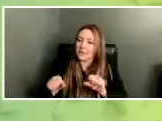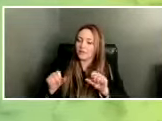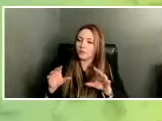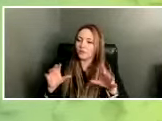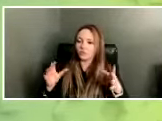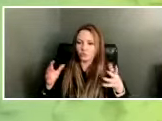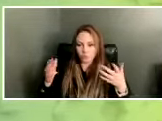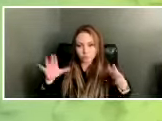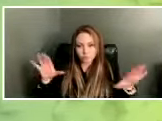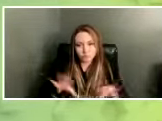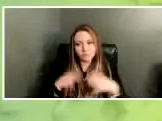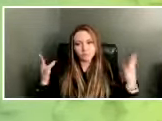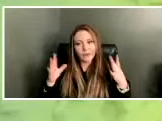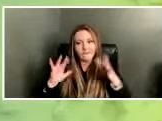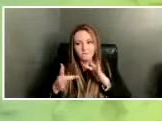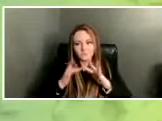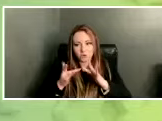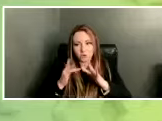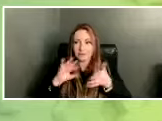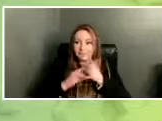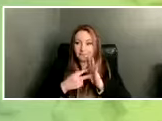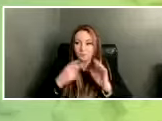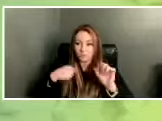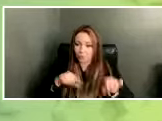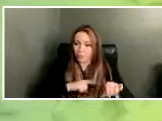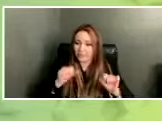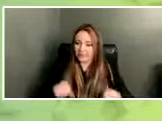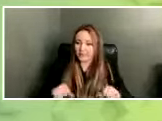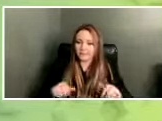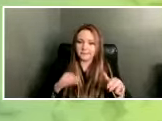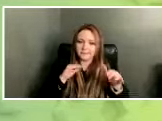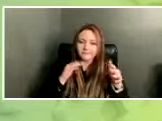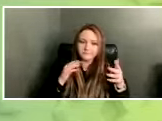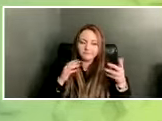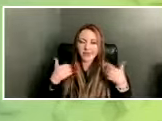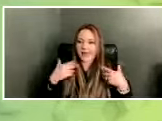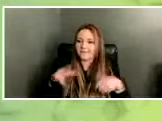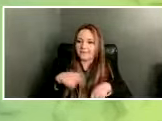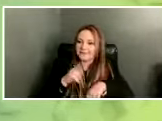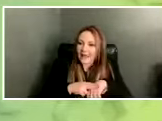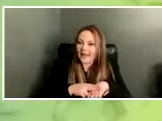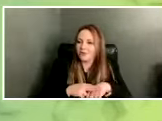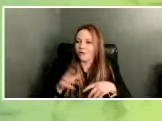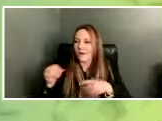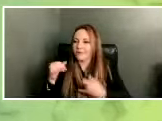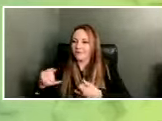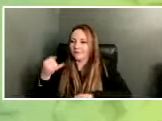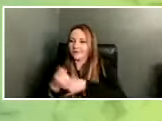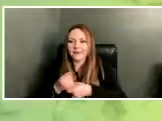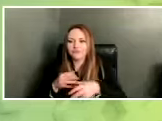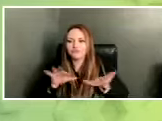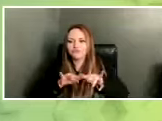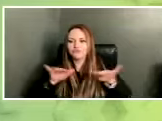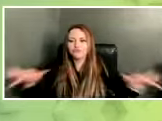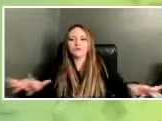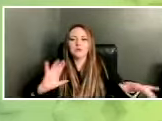up virtually, we're able to reach a national cohort or another national group of people, and also international. And it's been our first